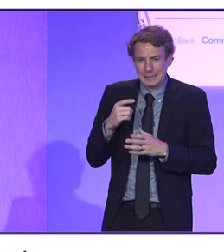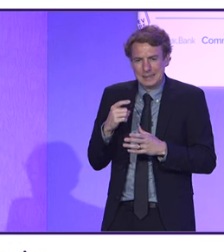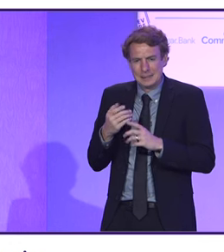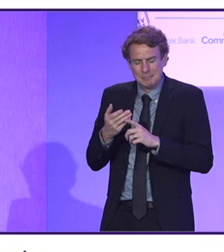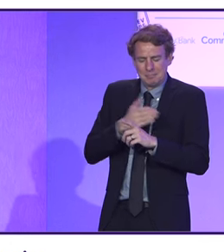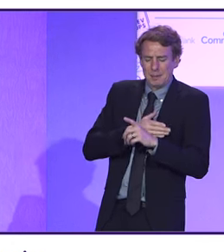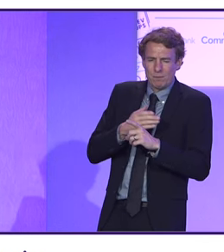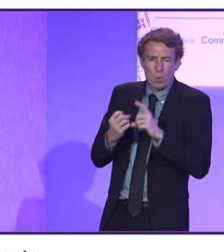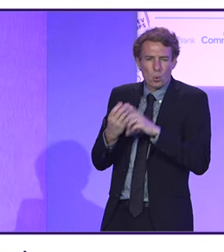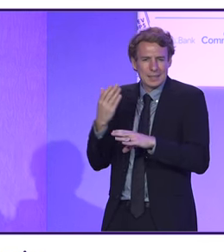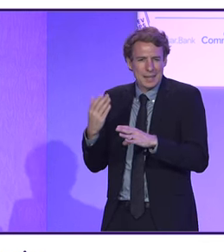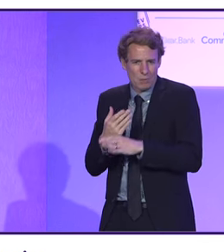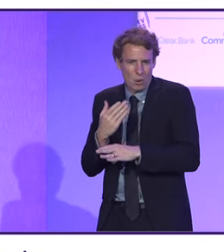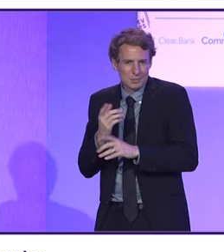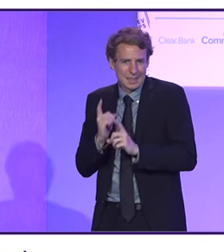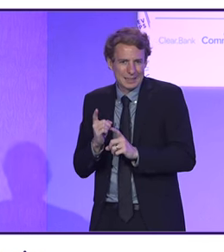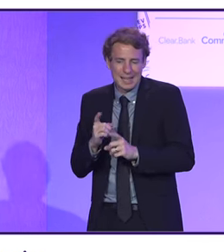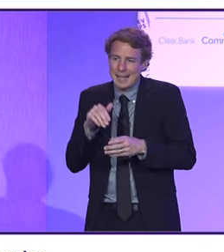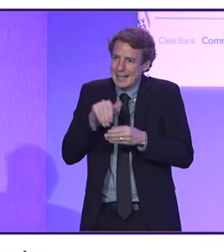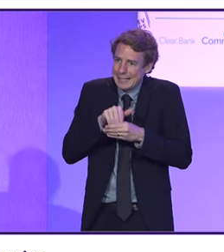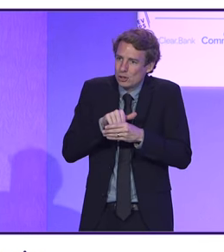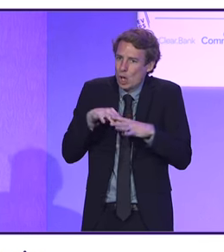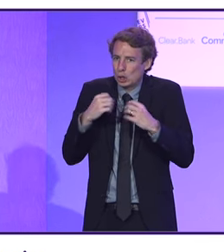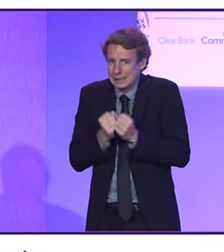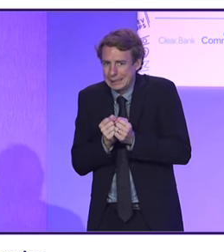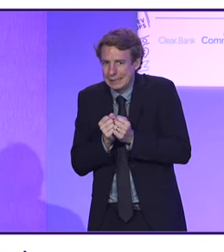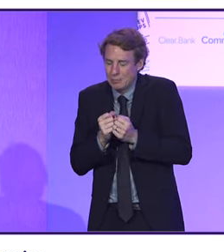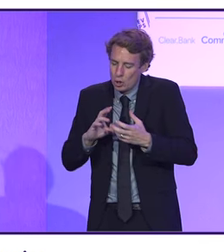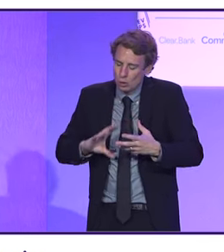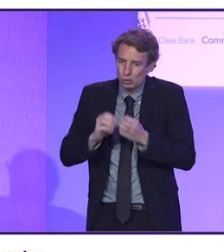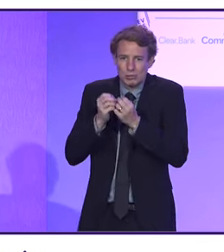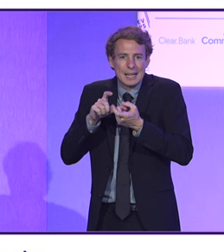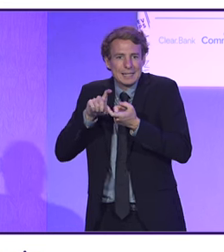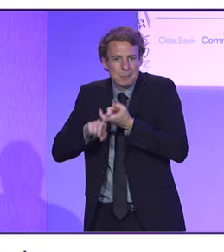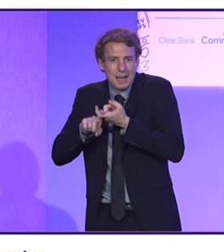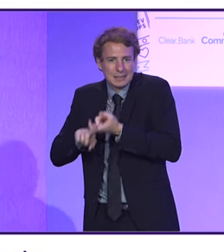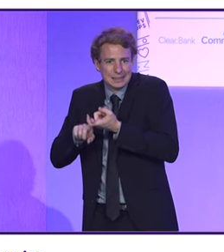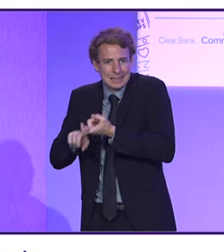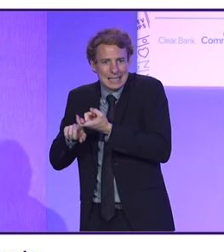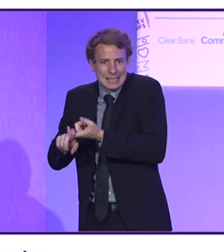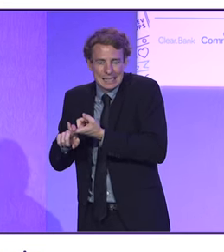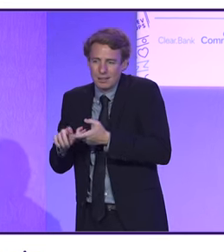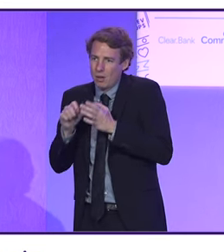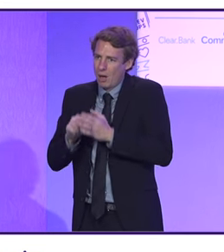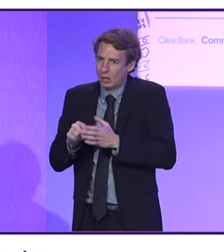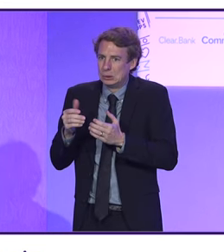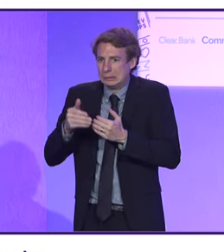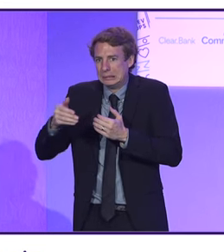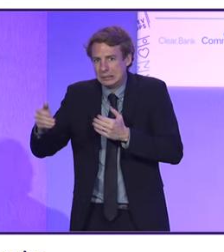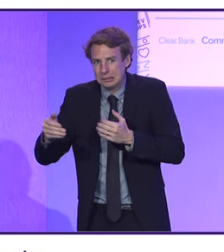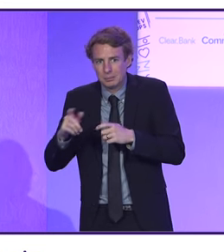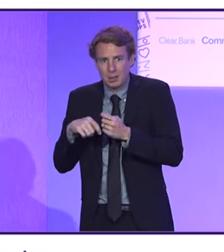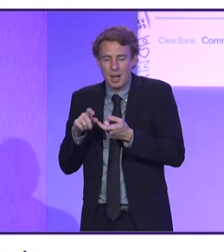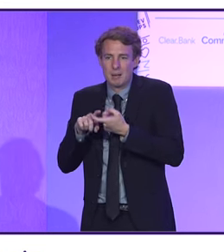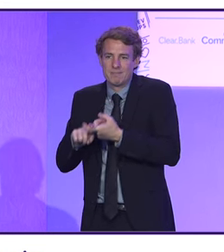of taking an internal team and creating dependencies that are hard to build off of and that end up as a bottleneck. And so we